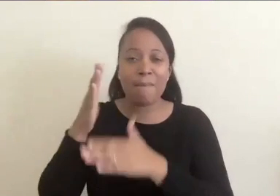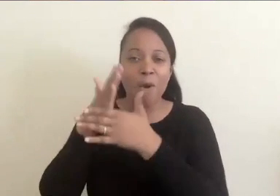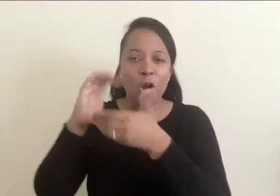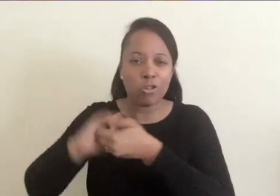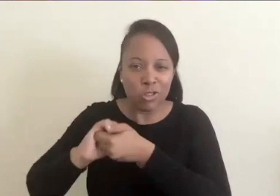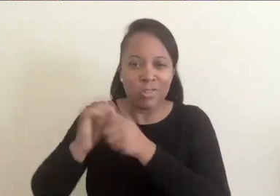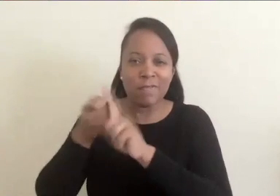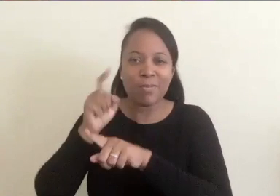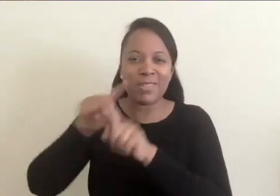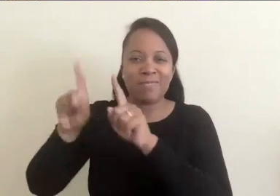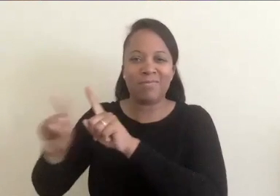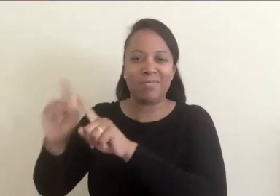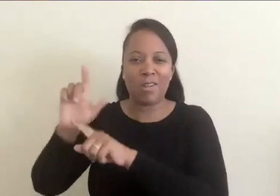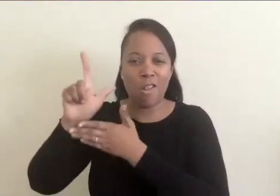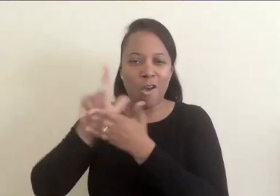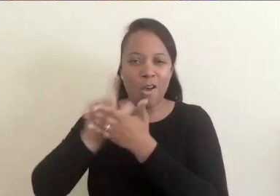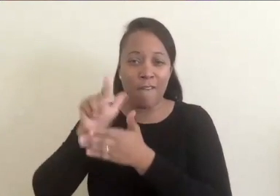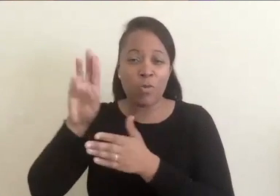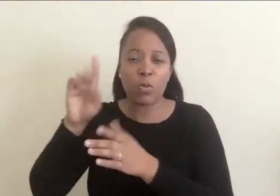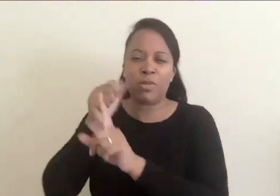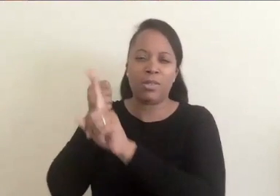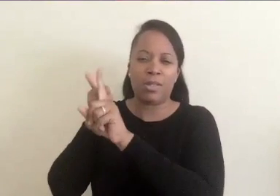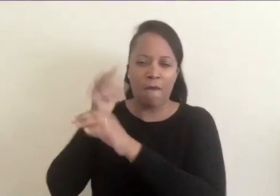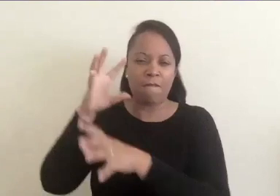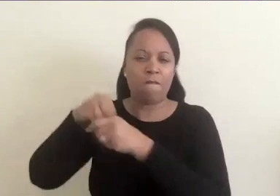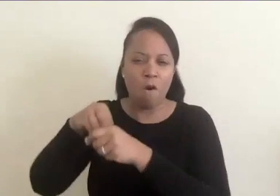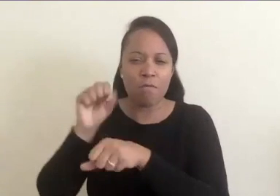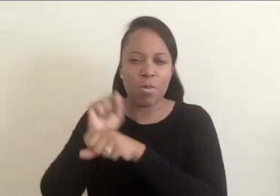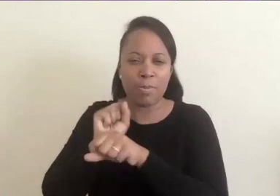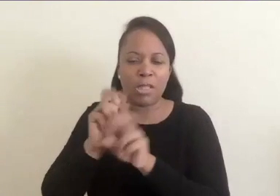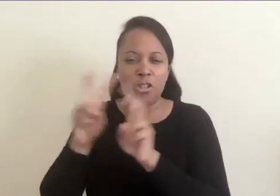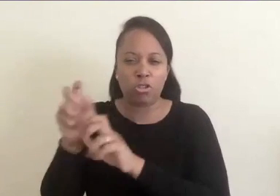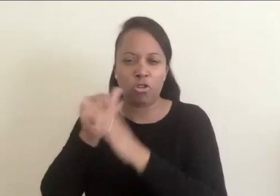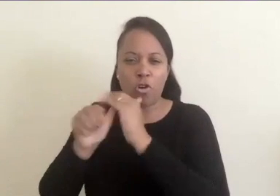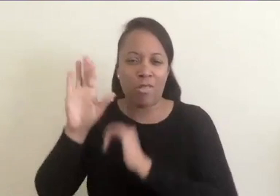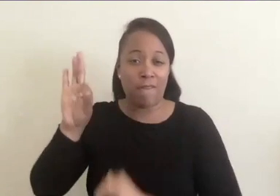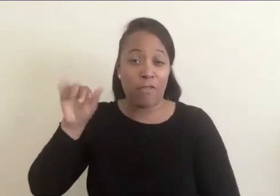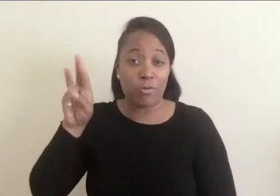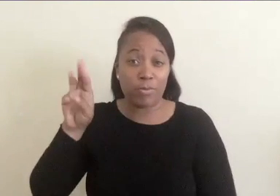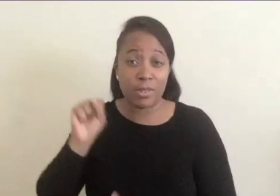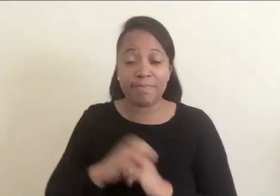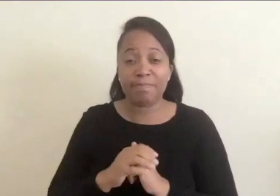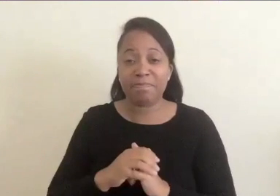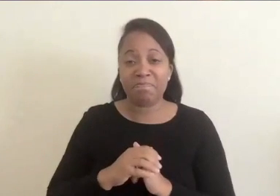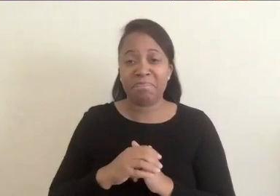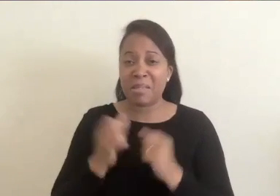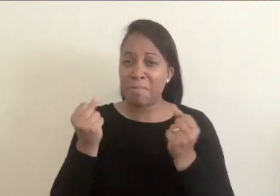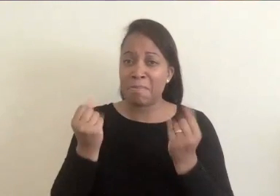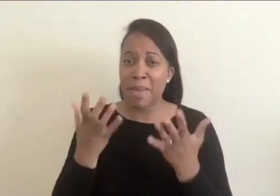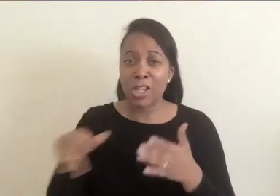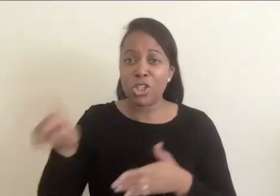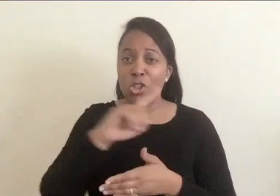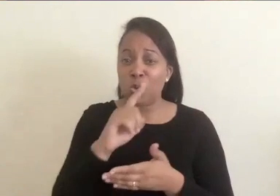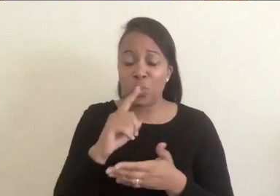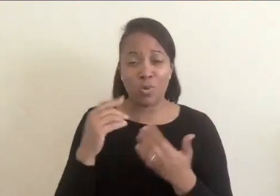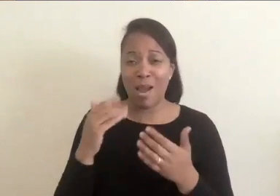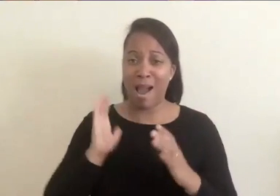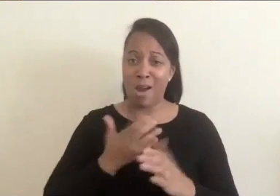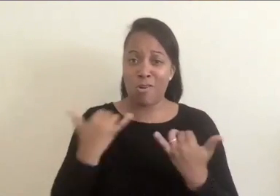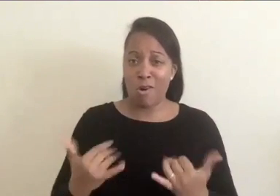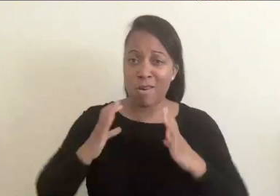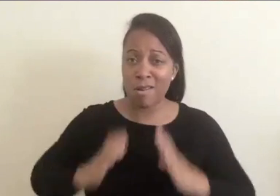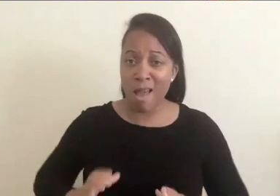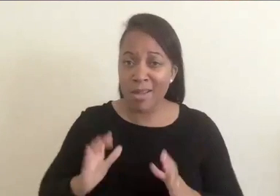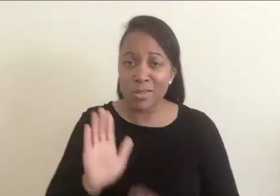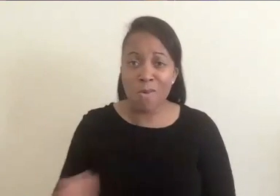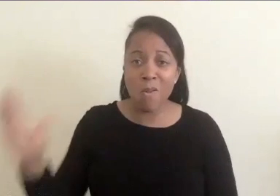firms involved to some degree in employment matters at their firms. Many of you are from among our clients all